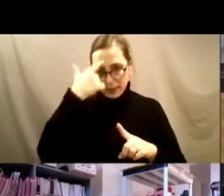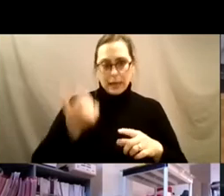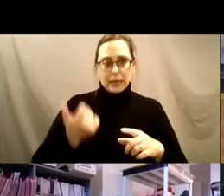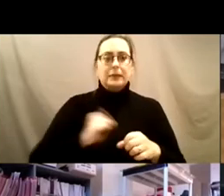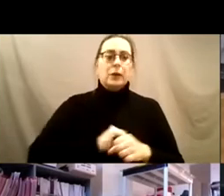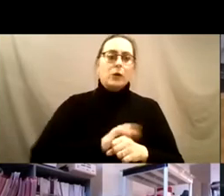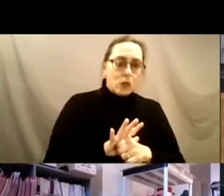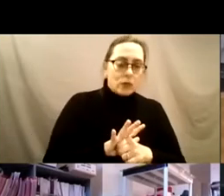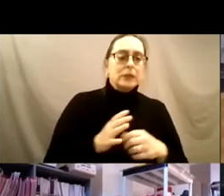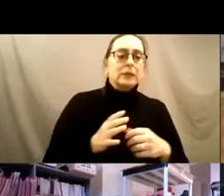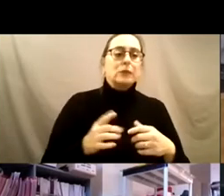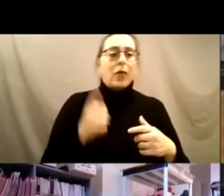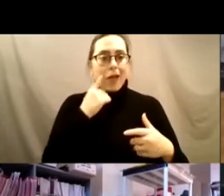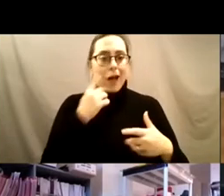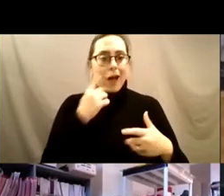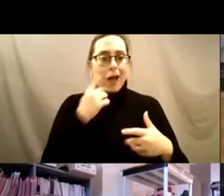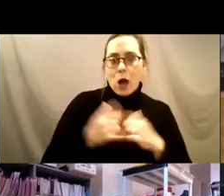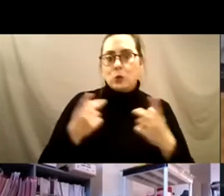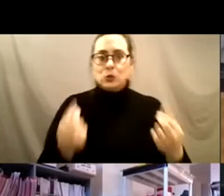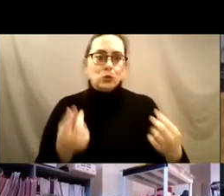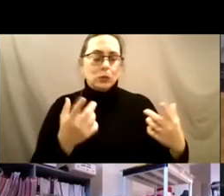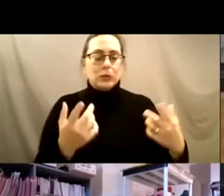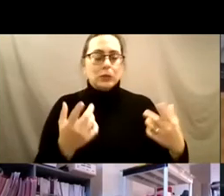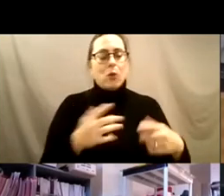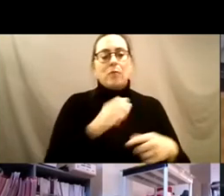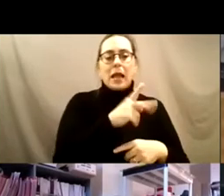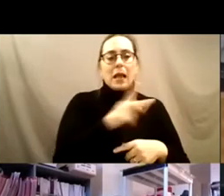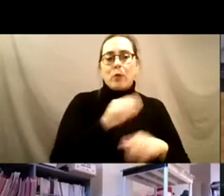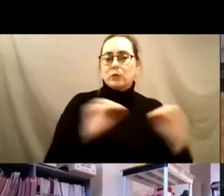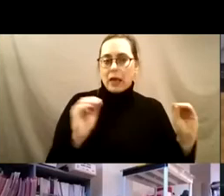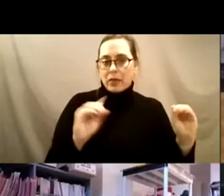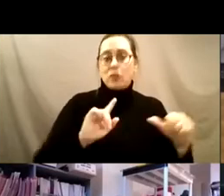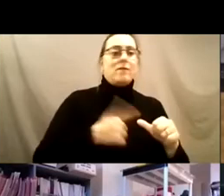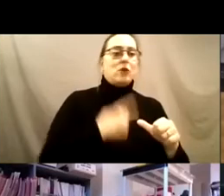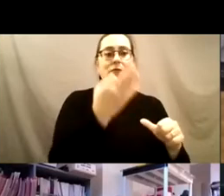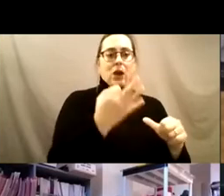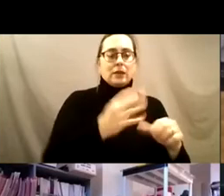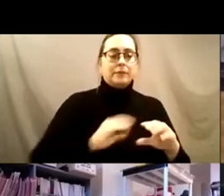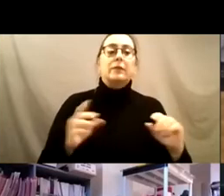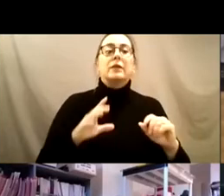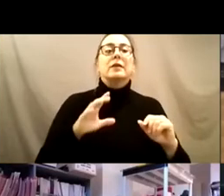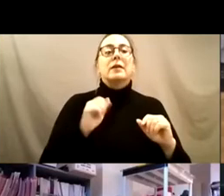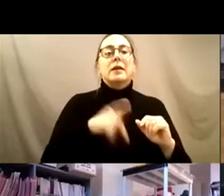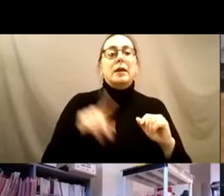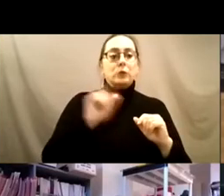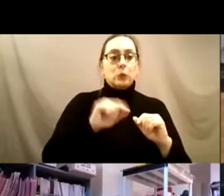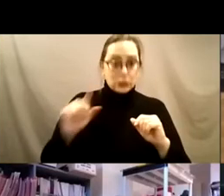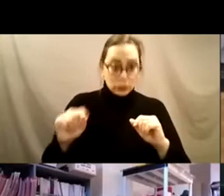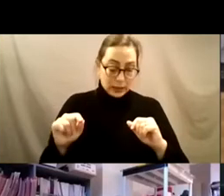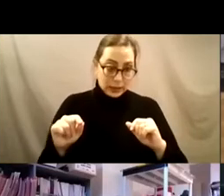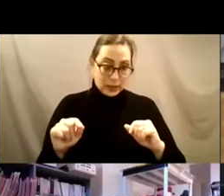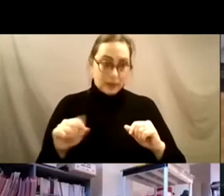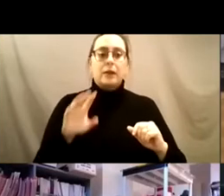we kind of thought about how we were going to move forward. So May 2020, we held our first online exhibition by Marie